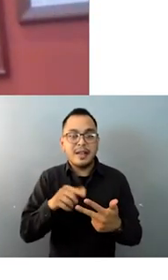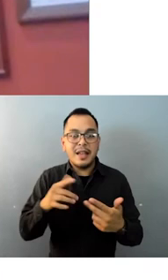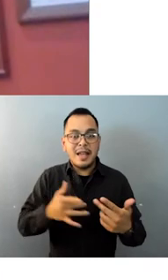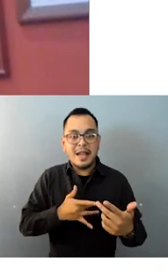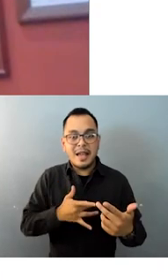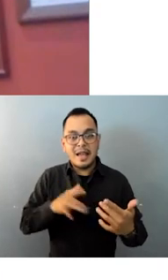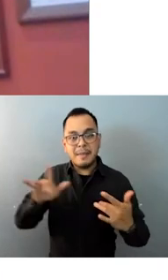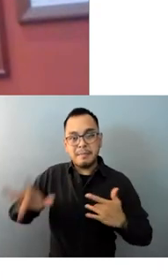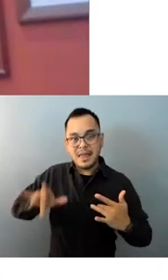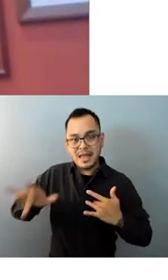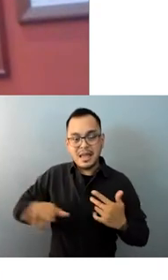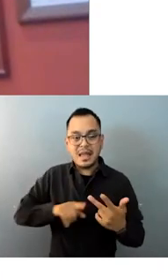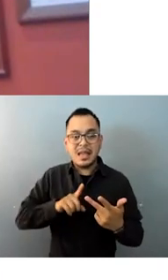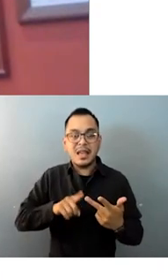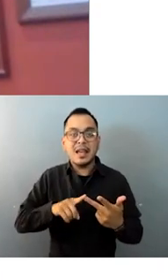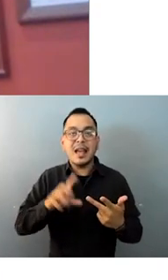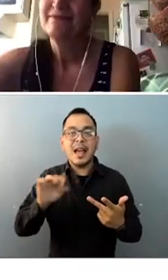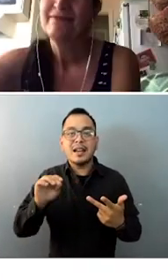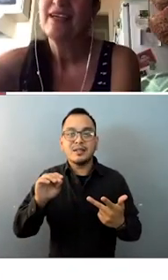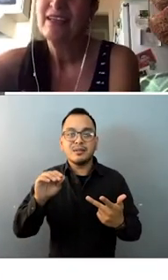and resilient.